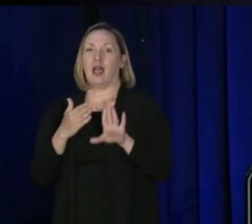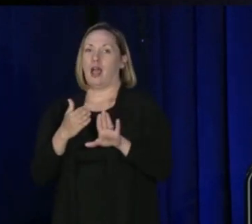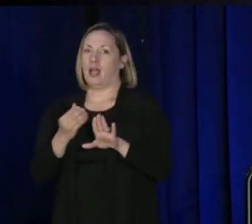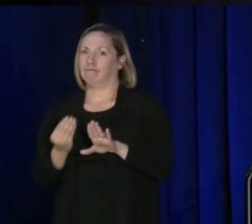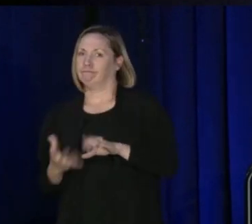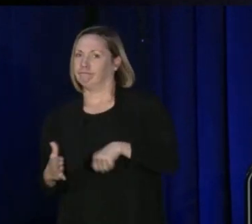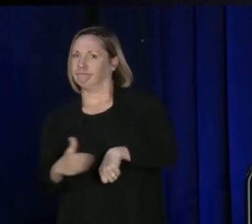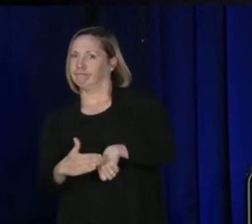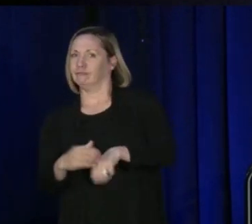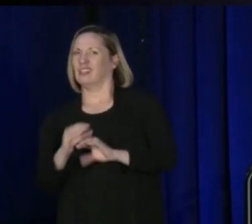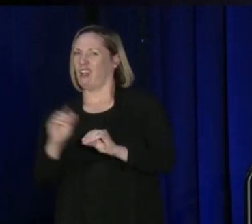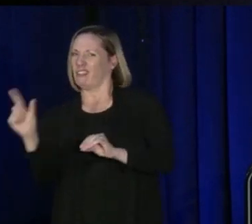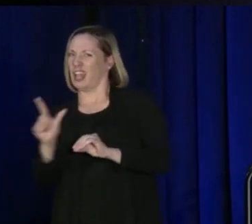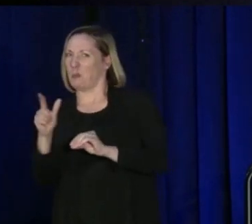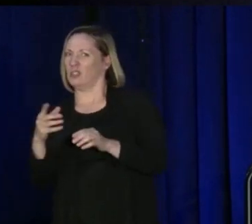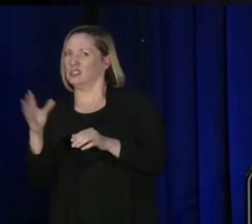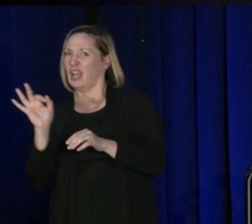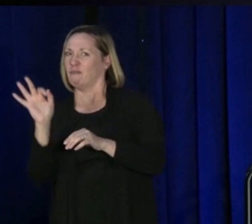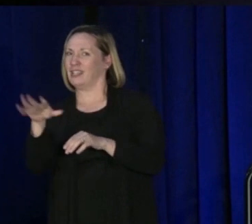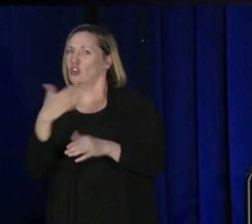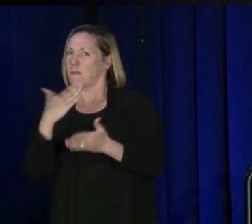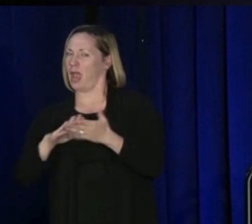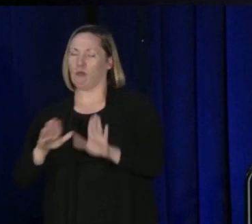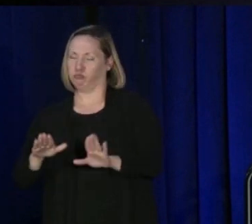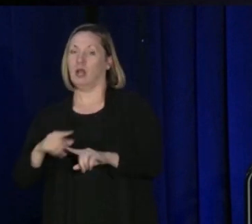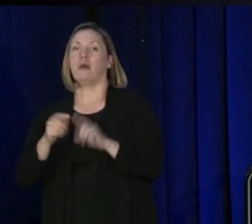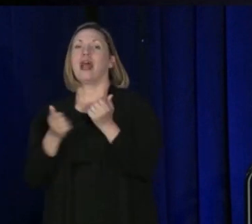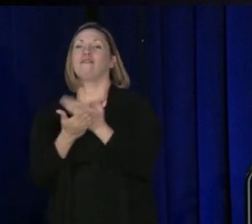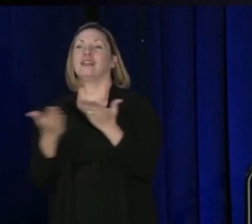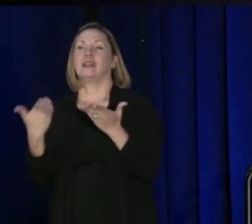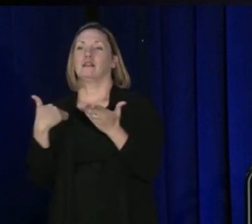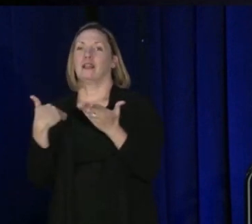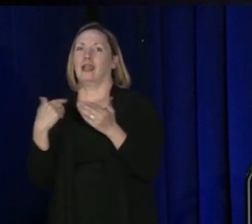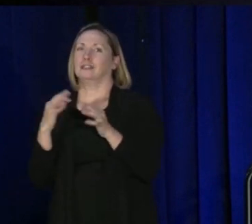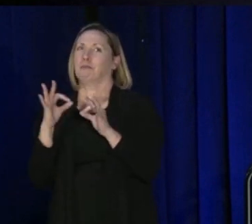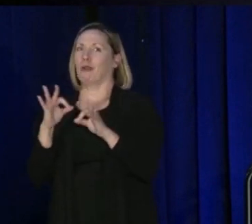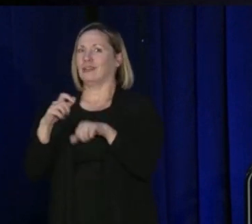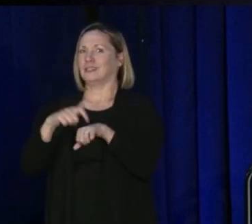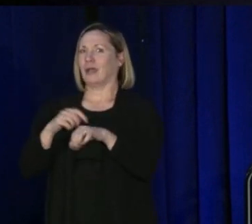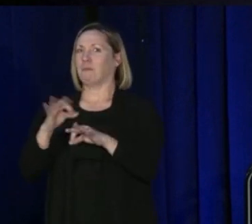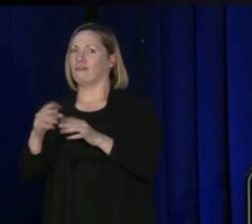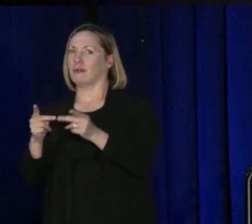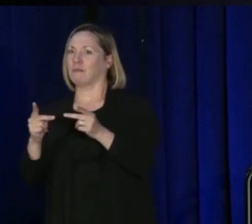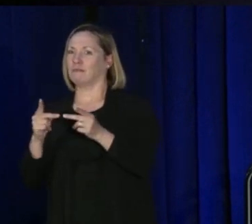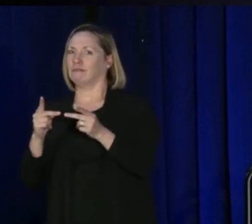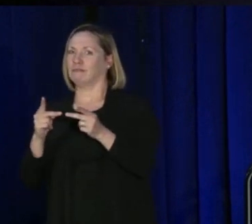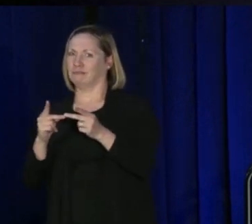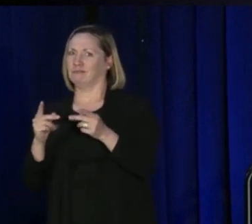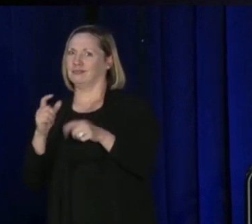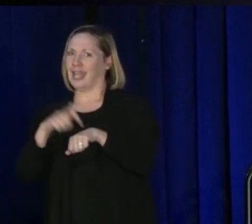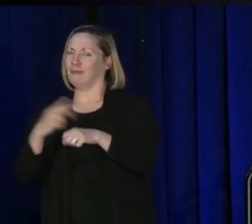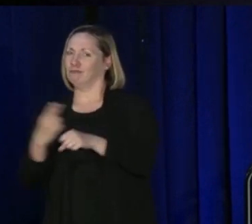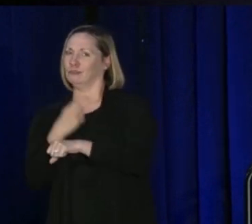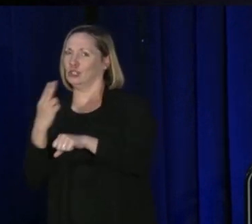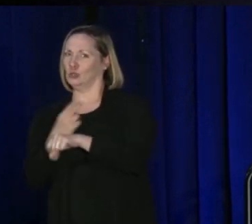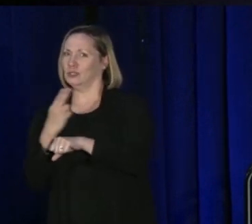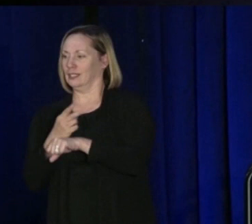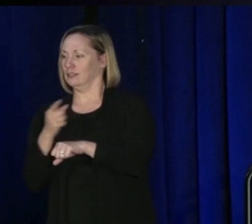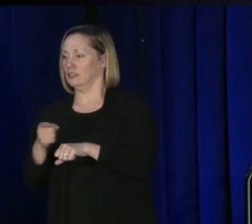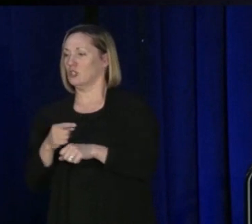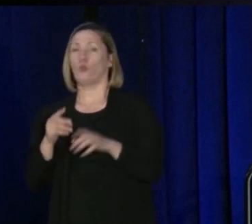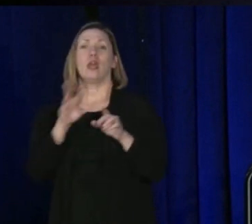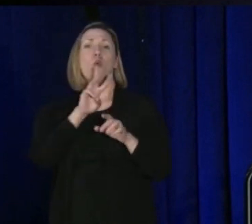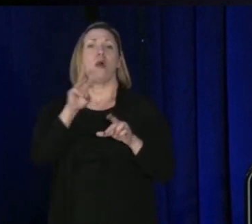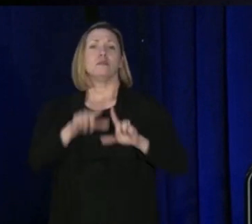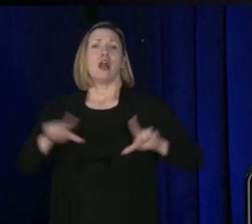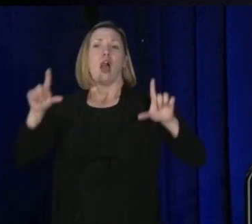I'm about to mention are bad libraries, but everything has a time and place on when you want to use it. And so we had this site. It was a pretty simple site. It's about 8